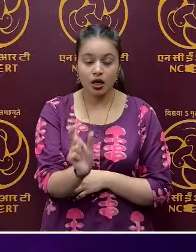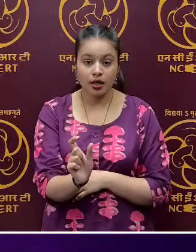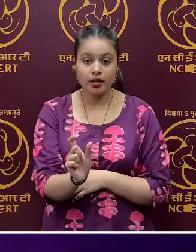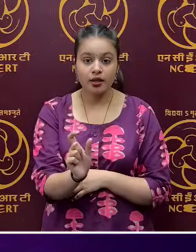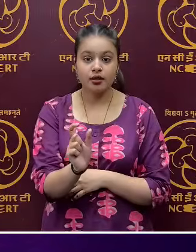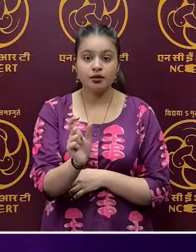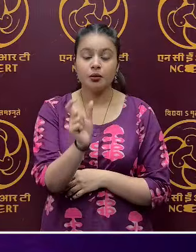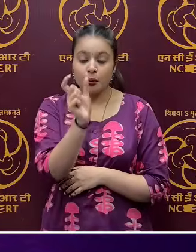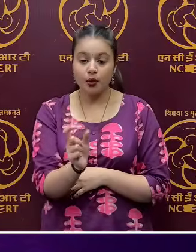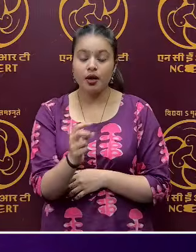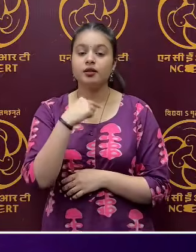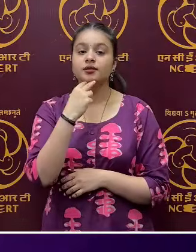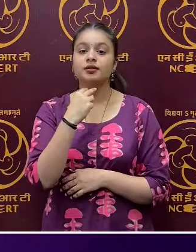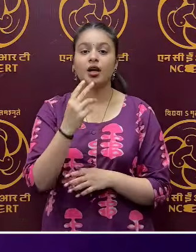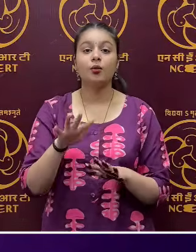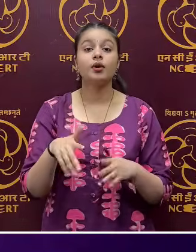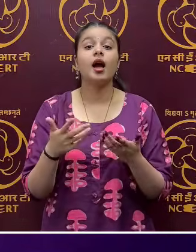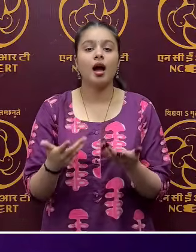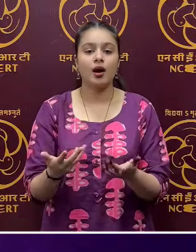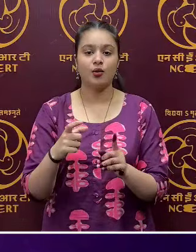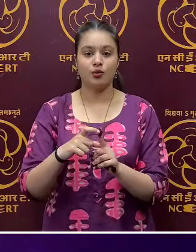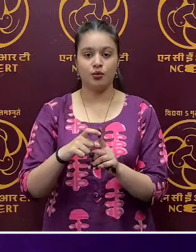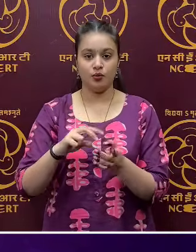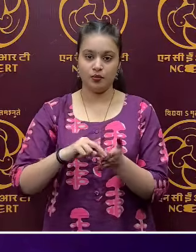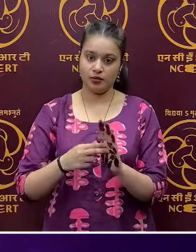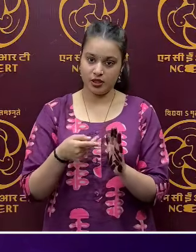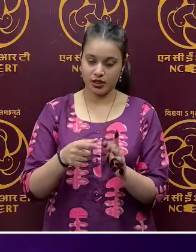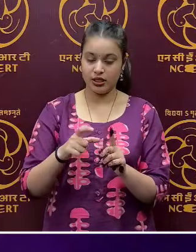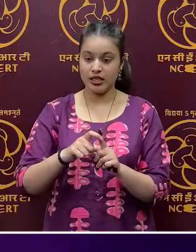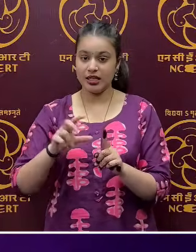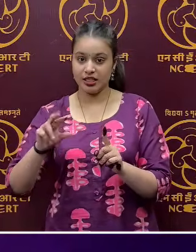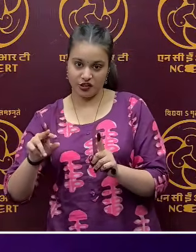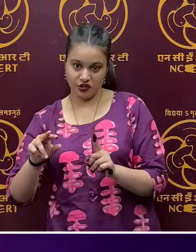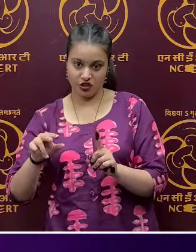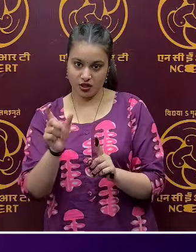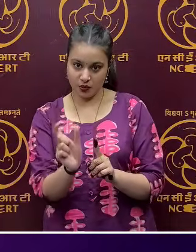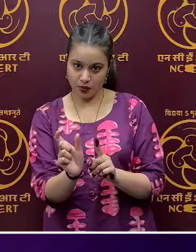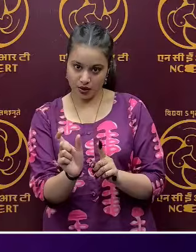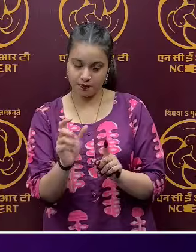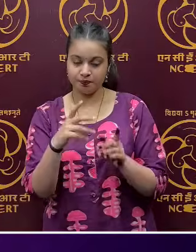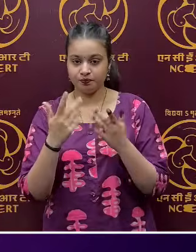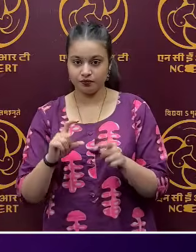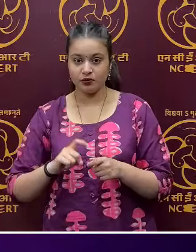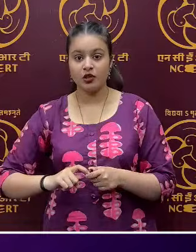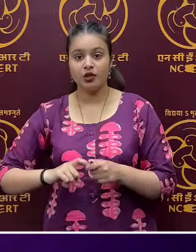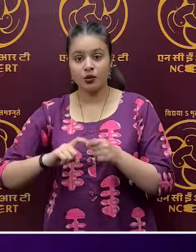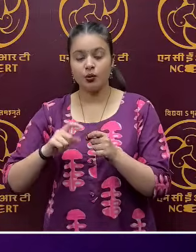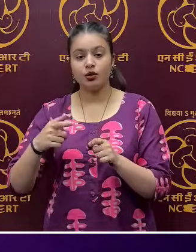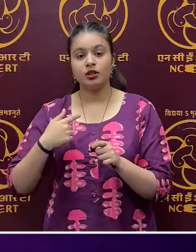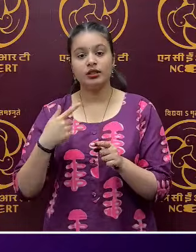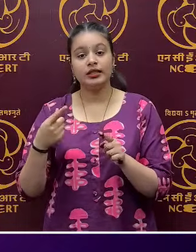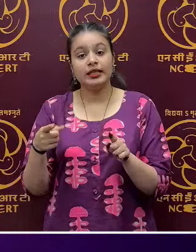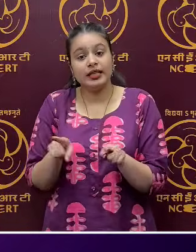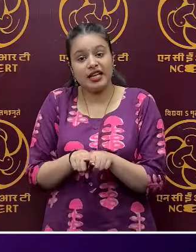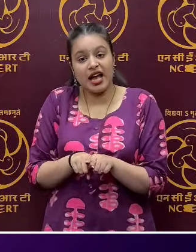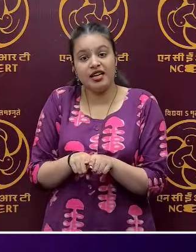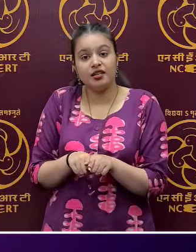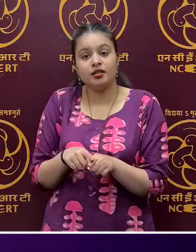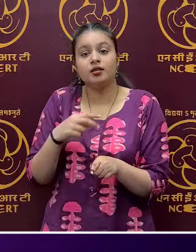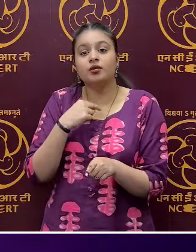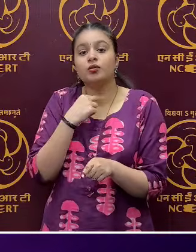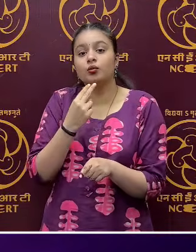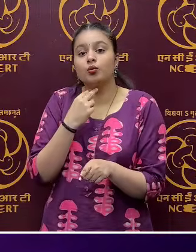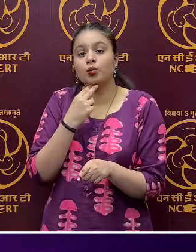right way to say a word. So, dictionary, the quality of having the right diction. Right. So, this is the quality